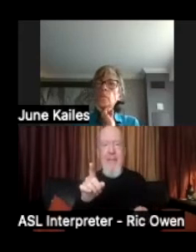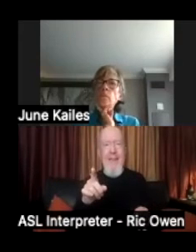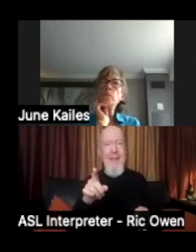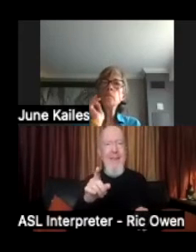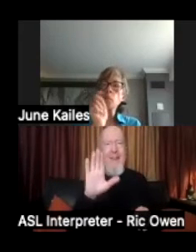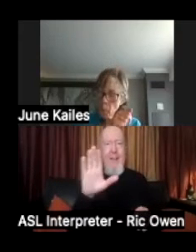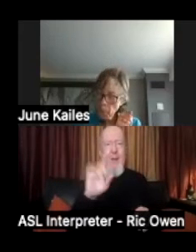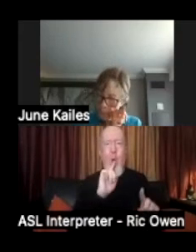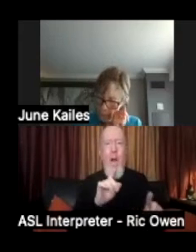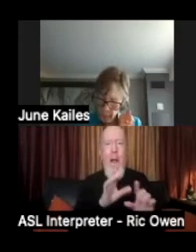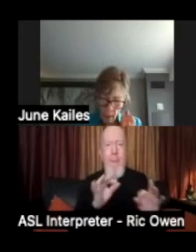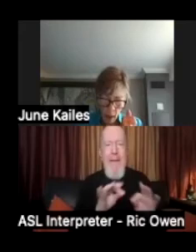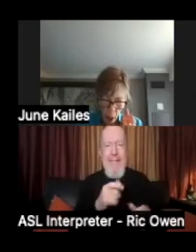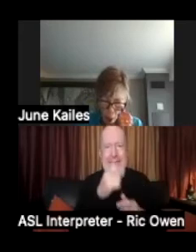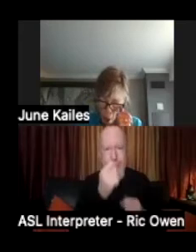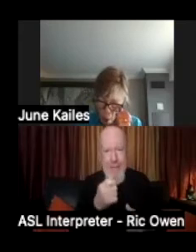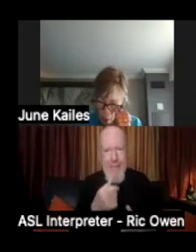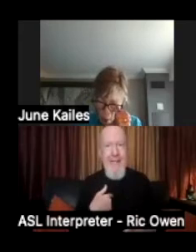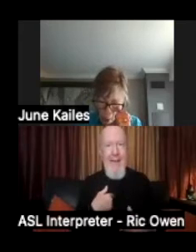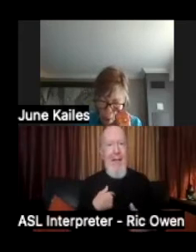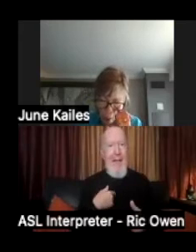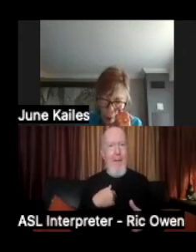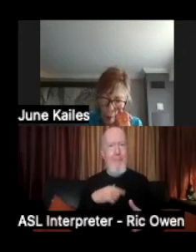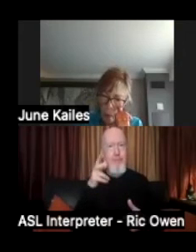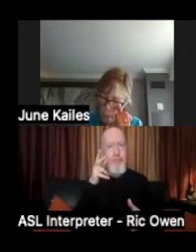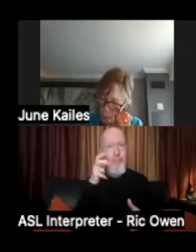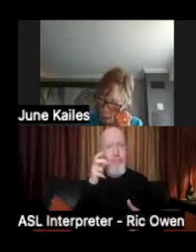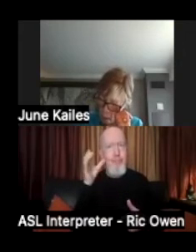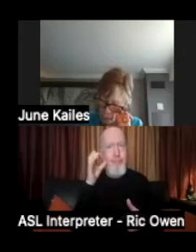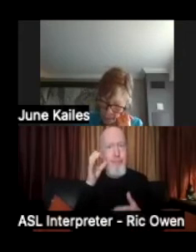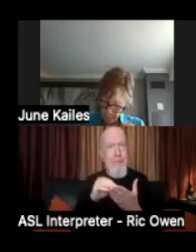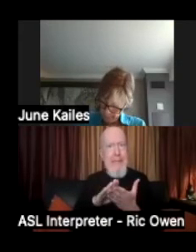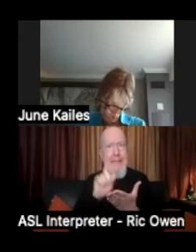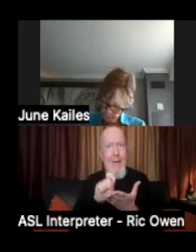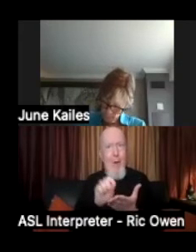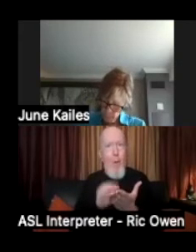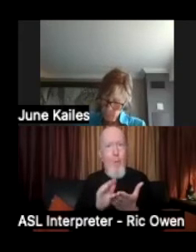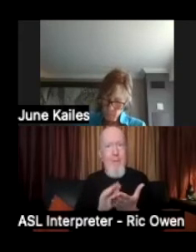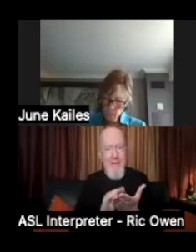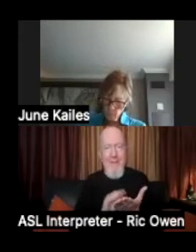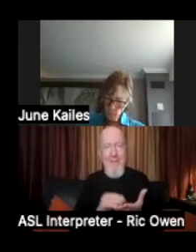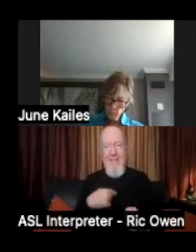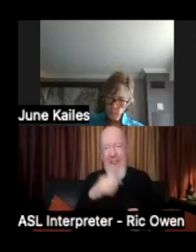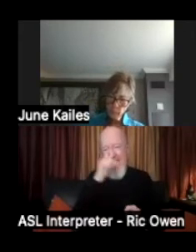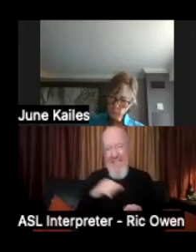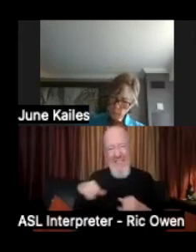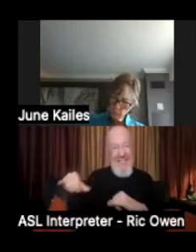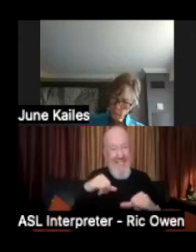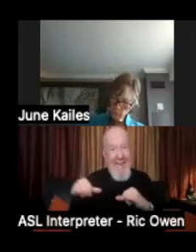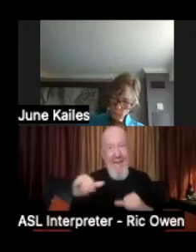interesting, and I've been taking a ton of notes, and I think probably everyone else has too. And